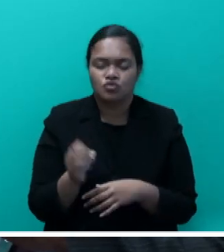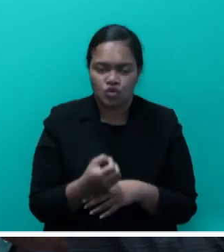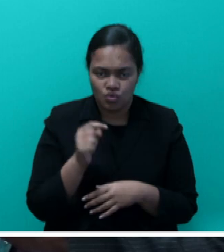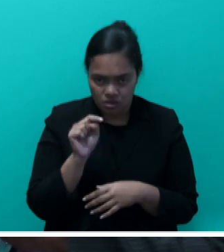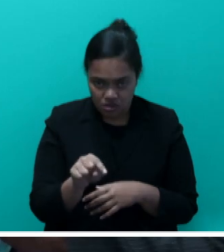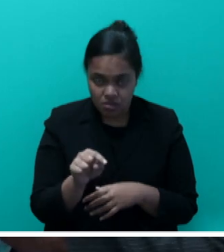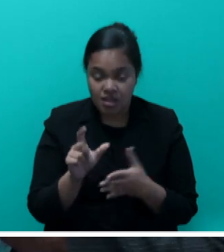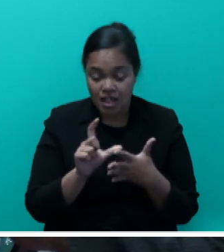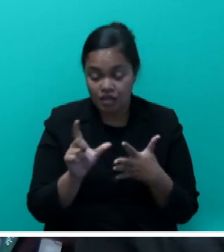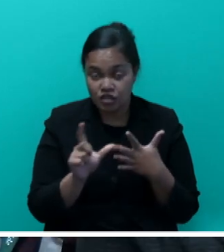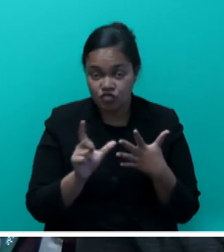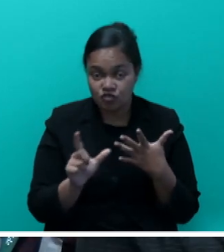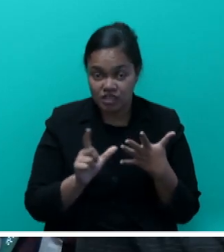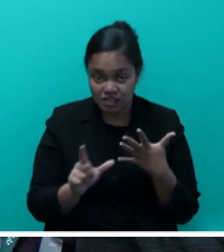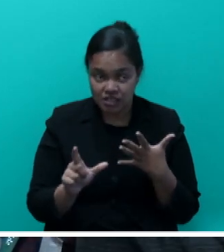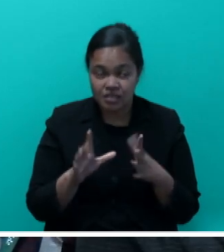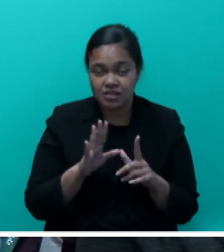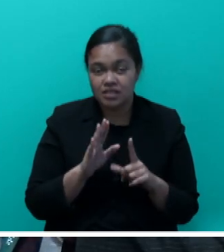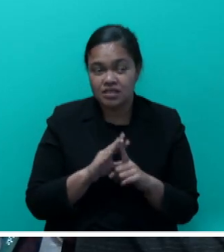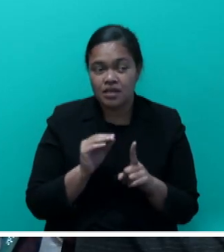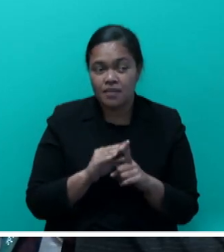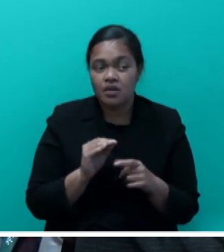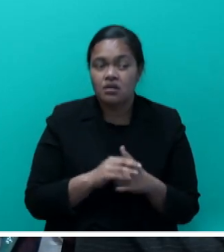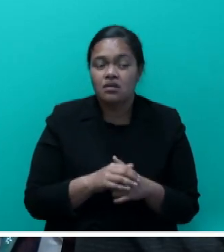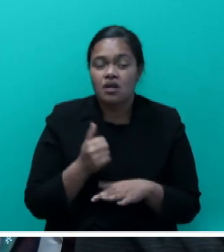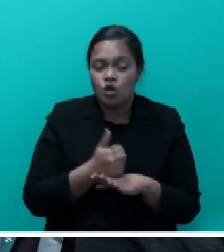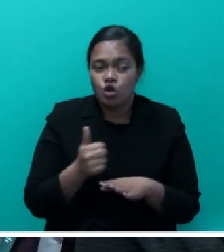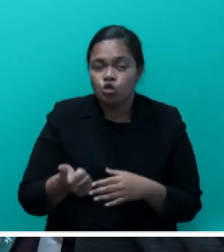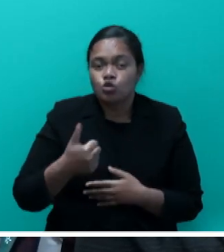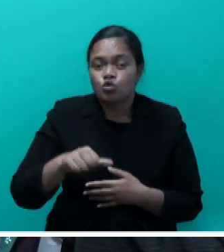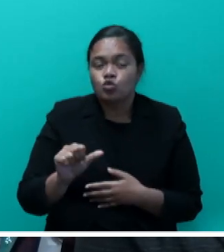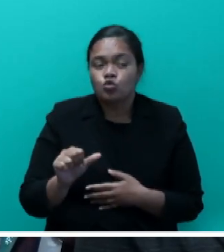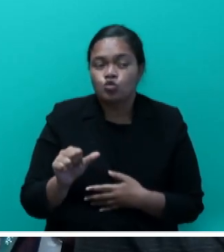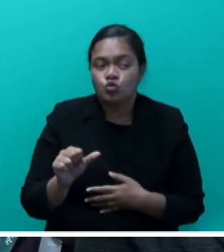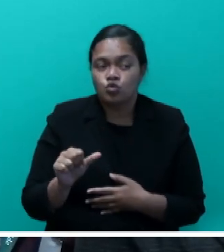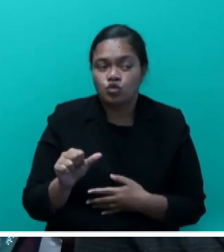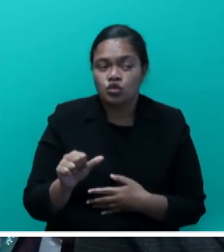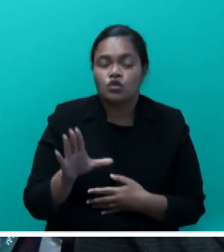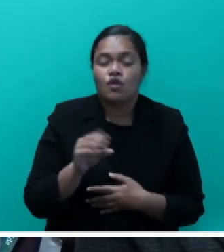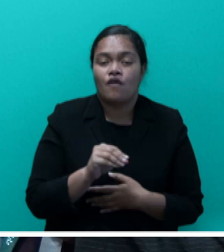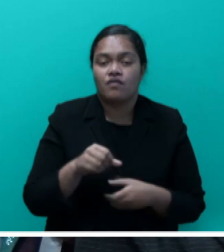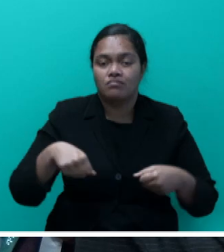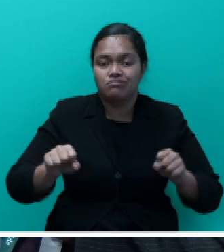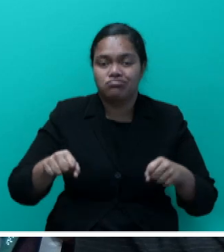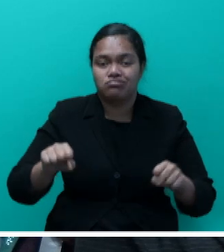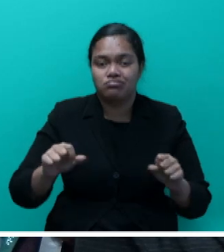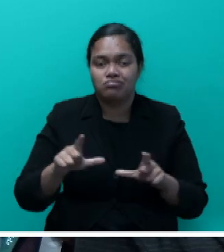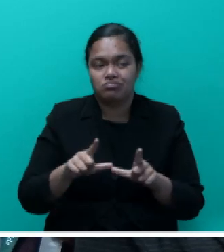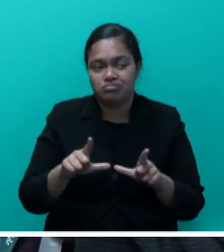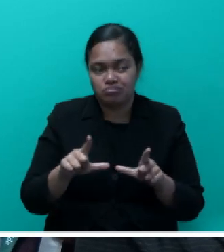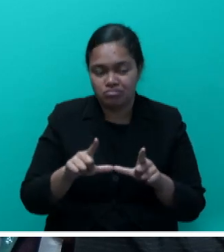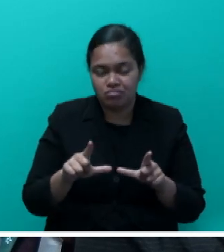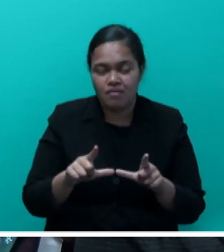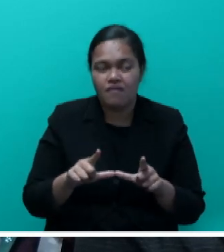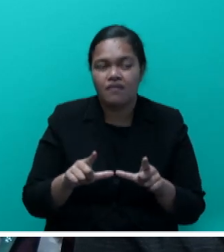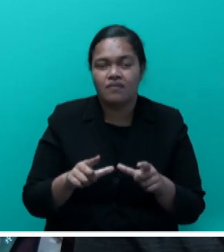these categories, for example, LH authorizes the use of motor vehicle license as hire vehicle with